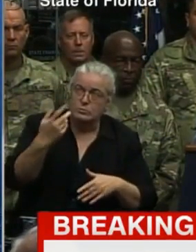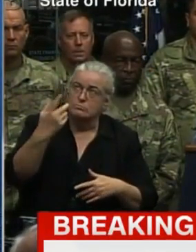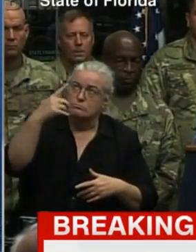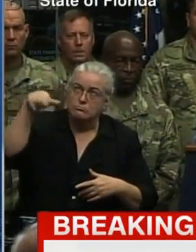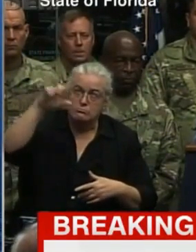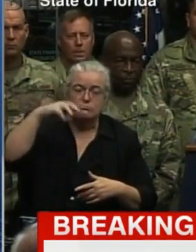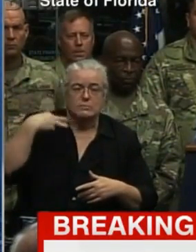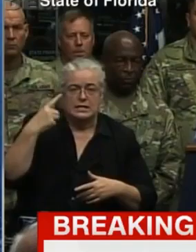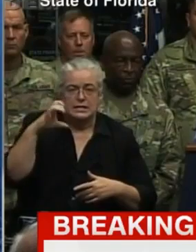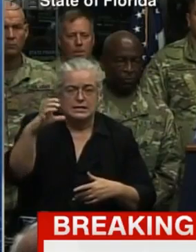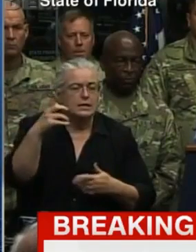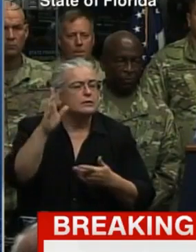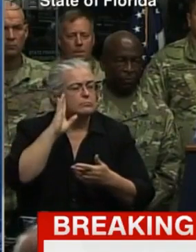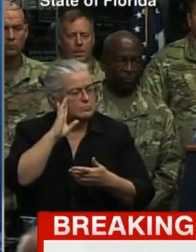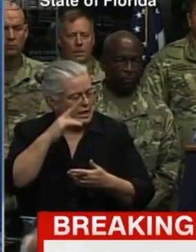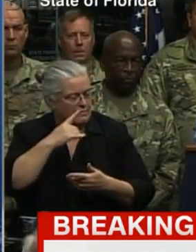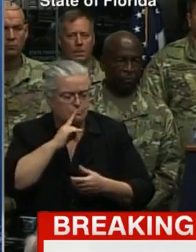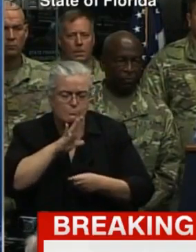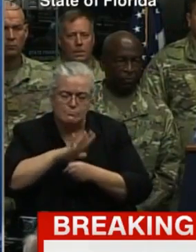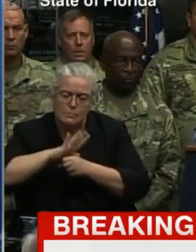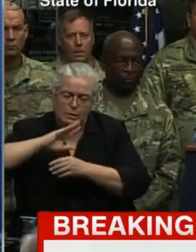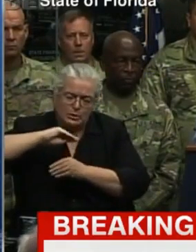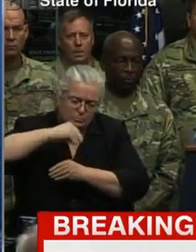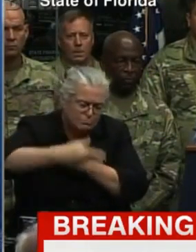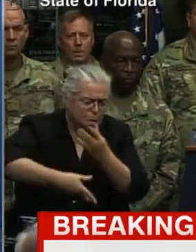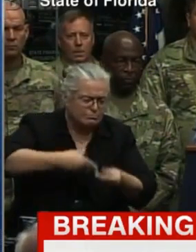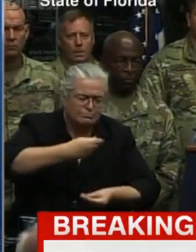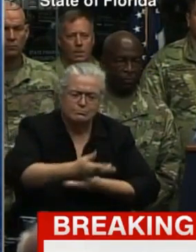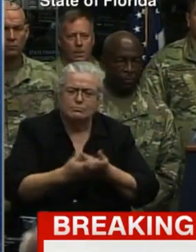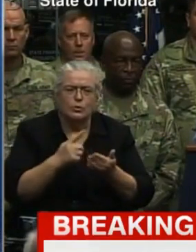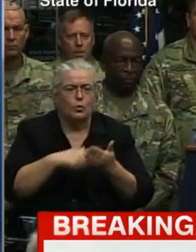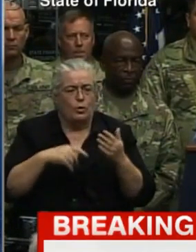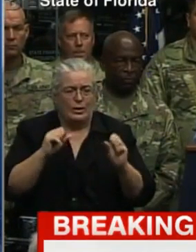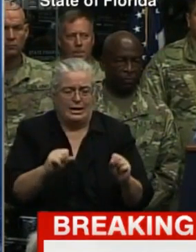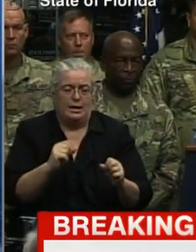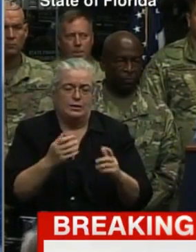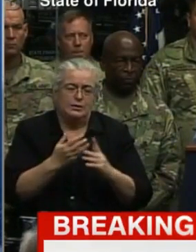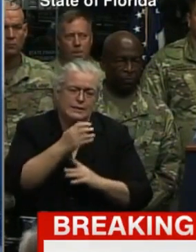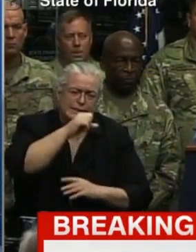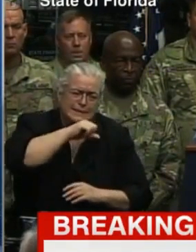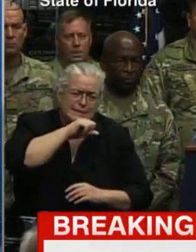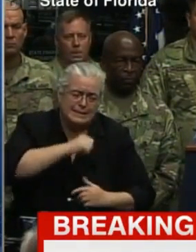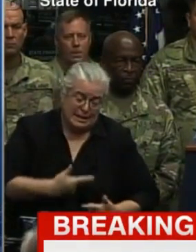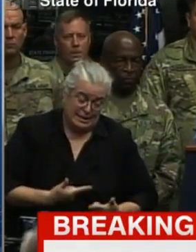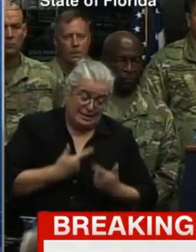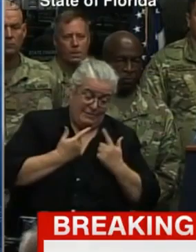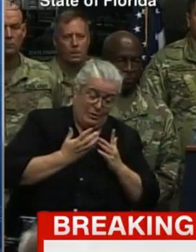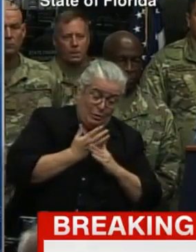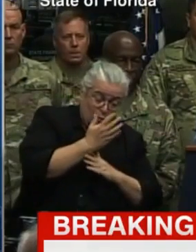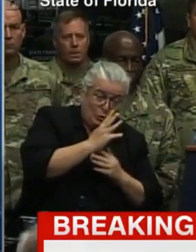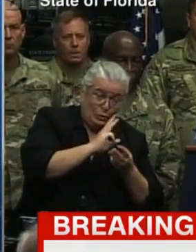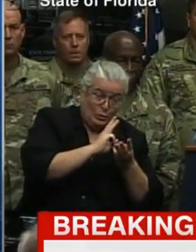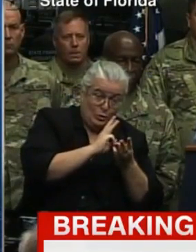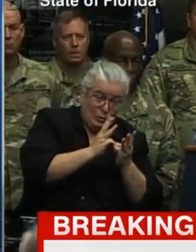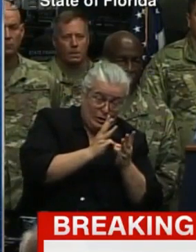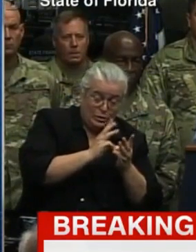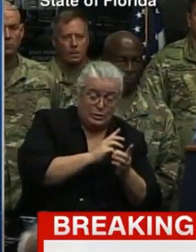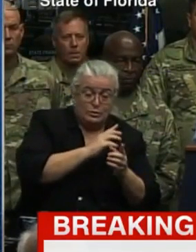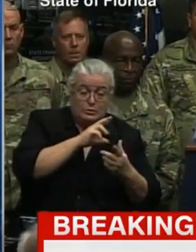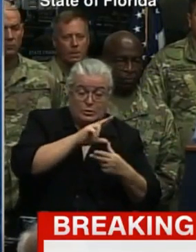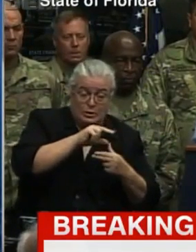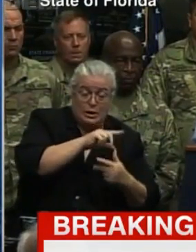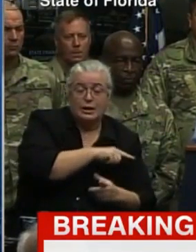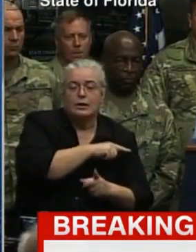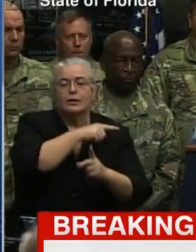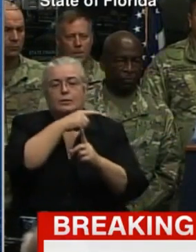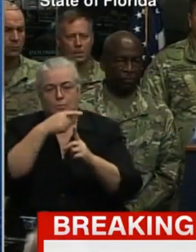they can to help us live through this storm and in our recovery efforts.